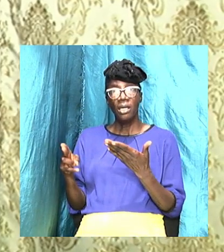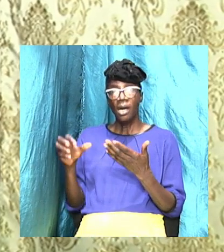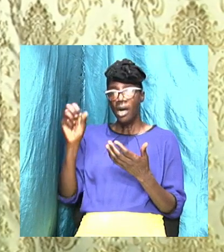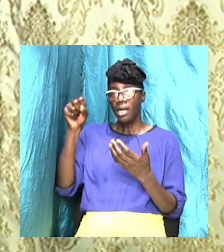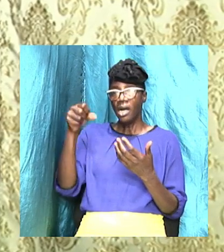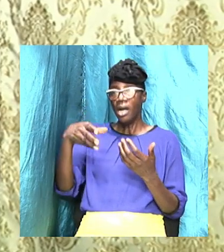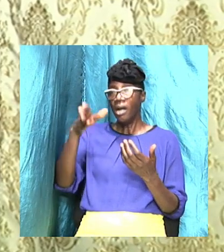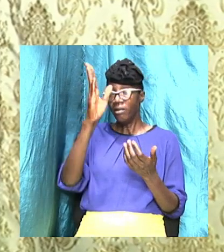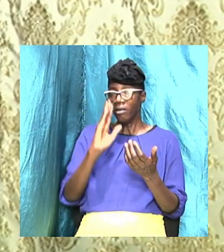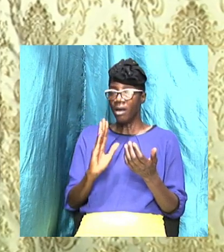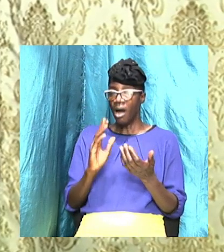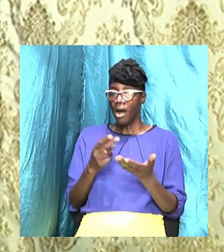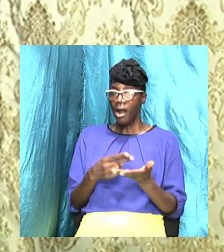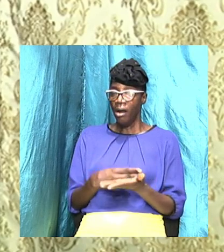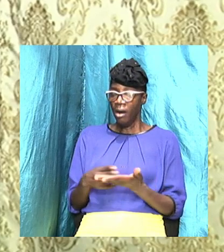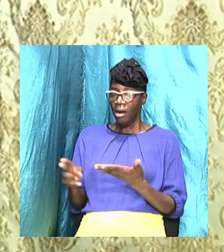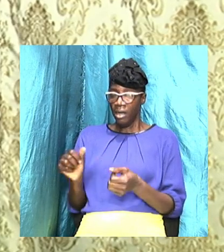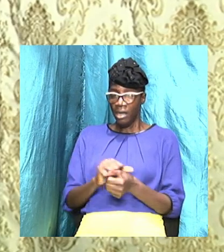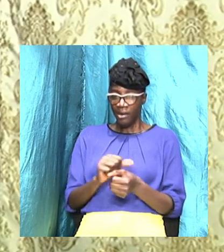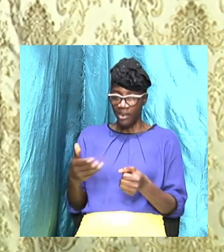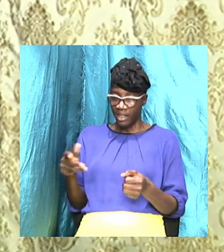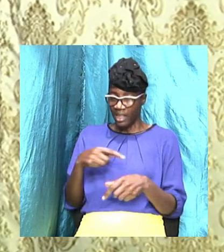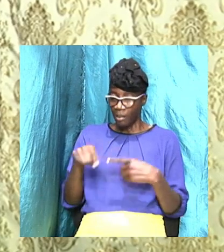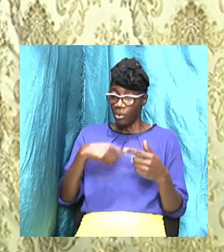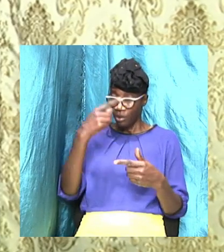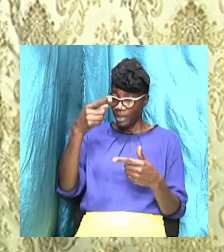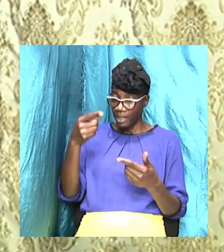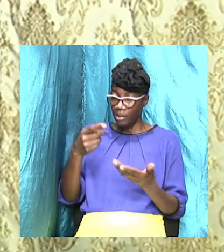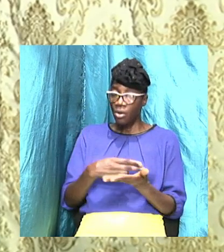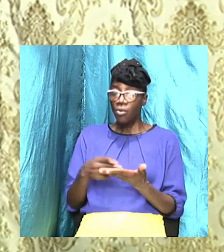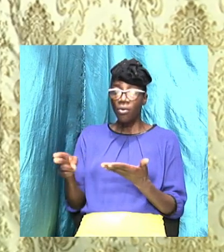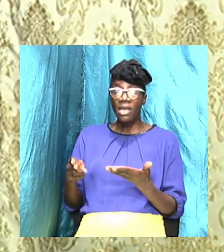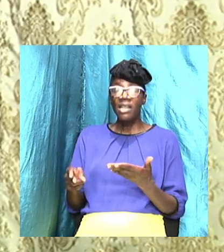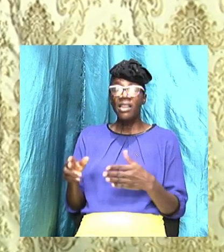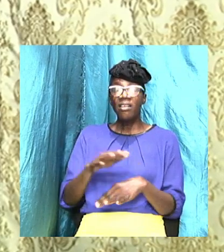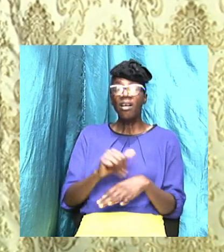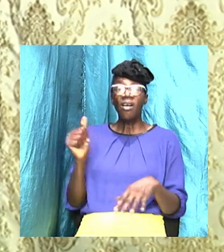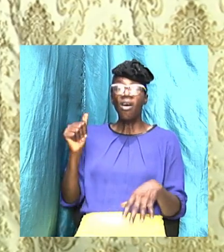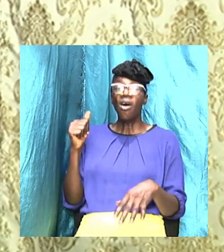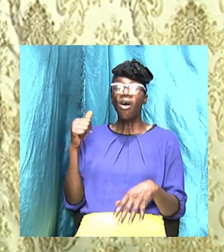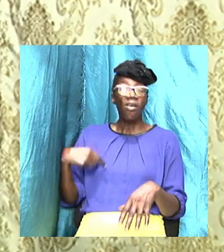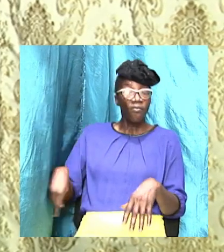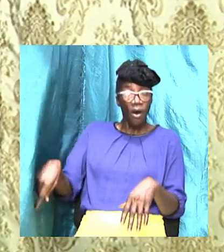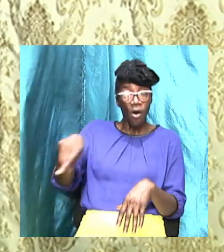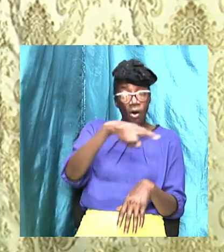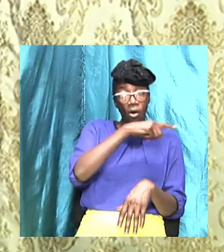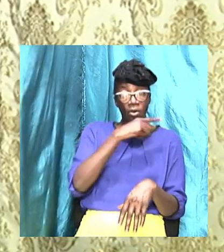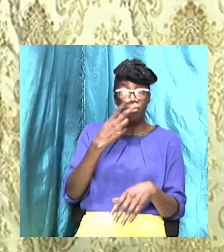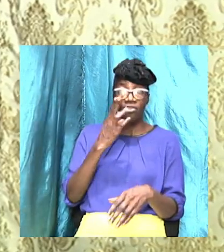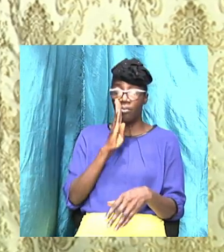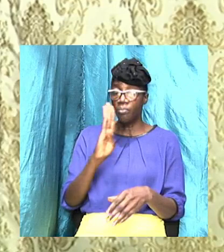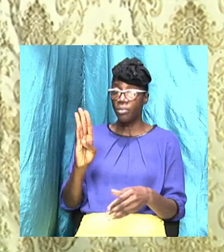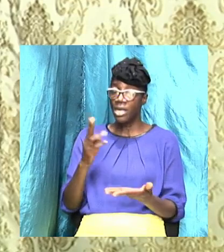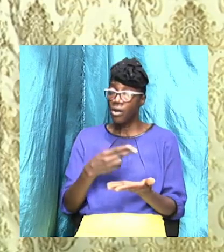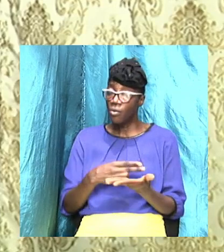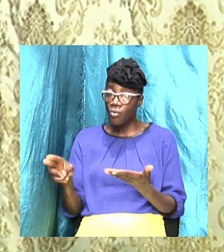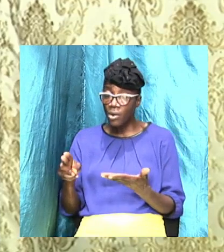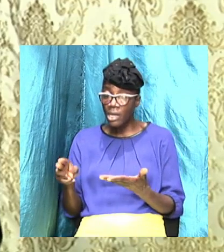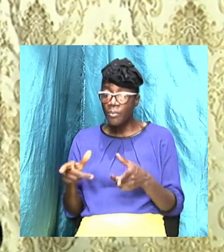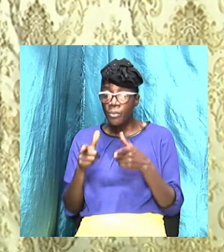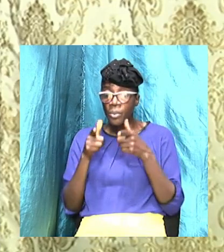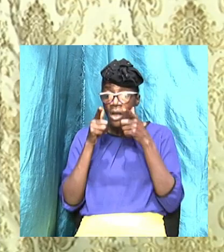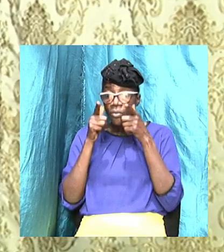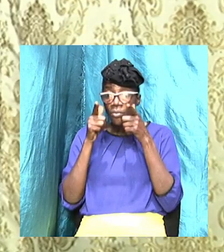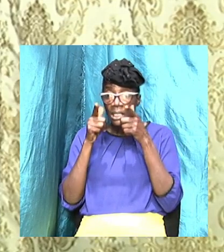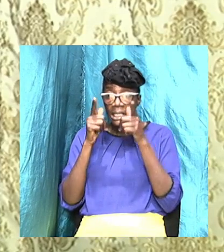Yes, God is holy. Everything about him is holy. But there is a call for us to be holy. Like we have been saying and we have